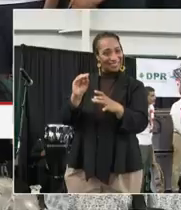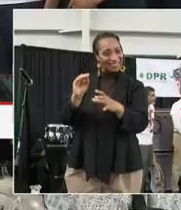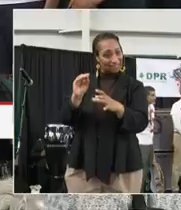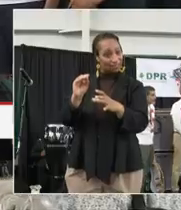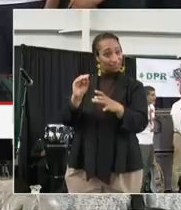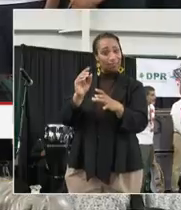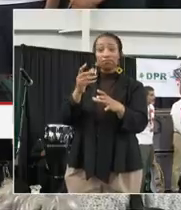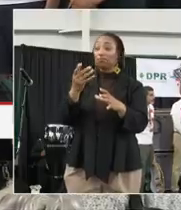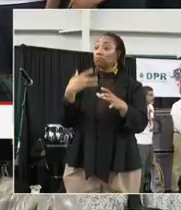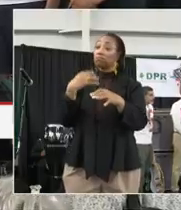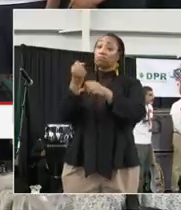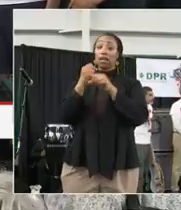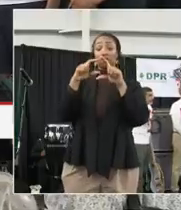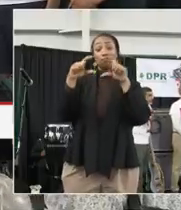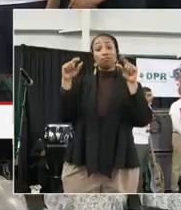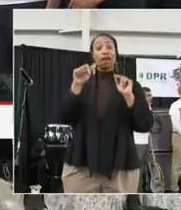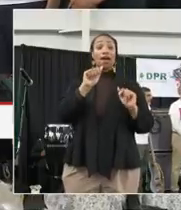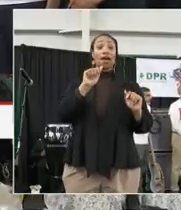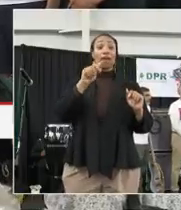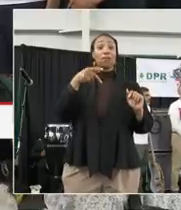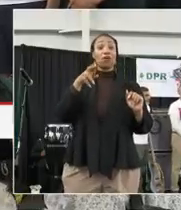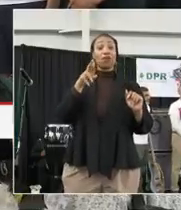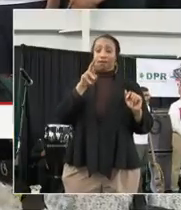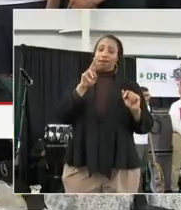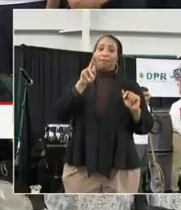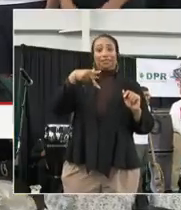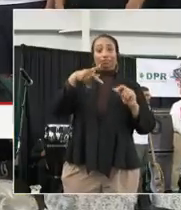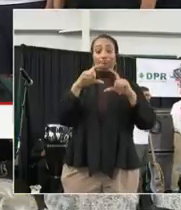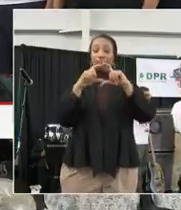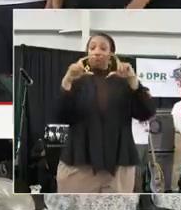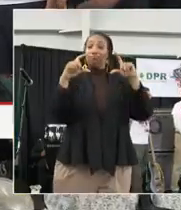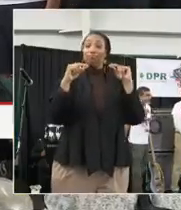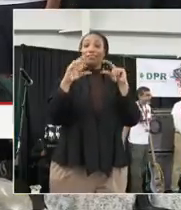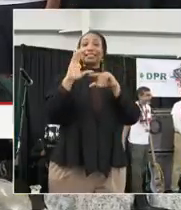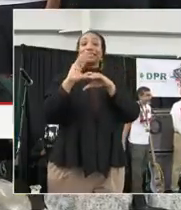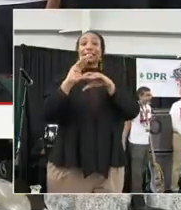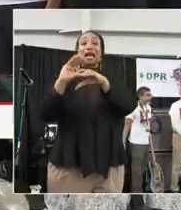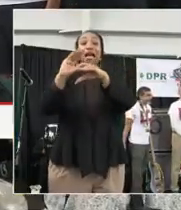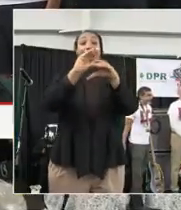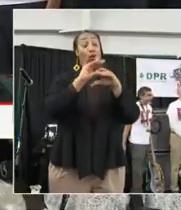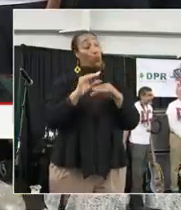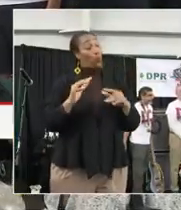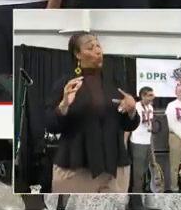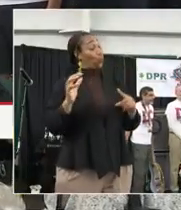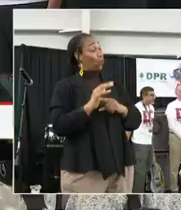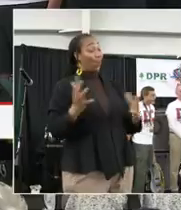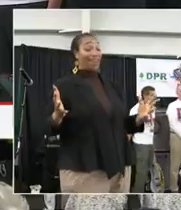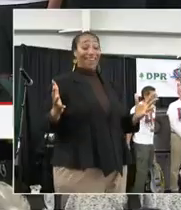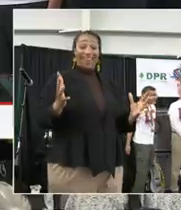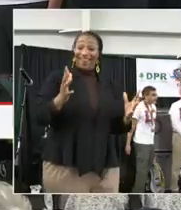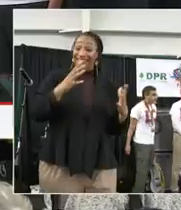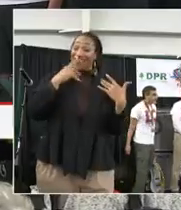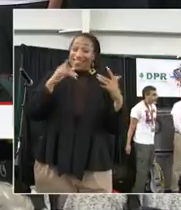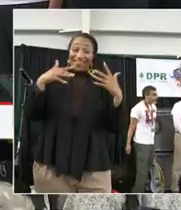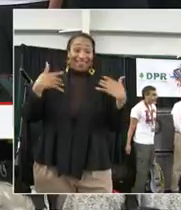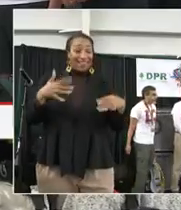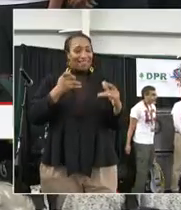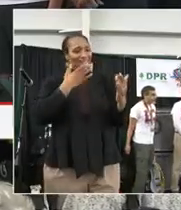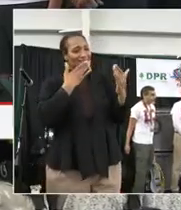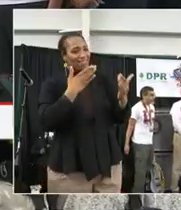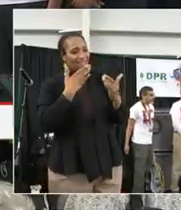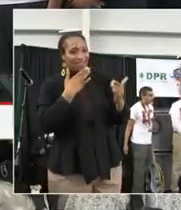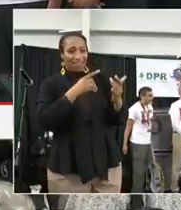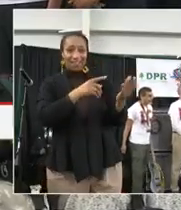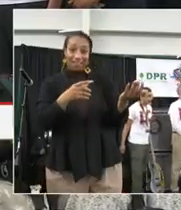Bowser. Y'all know when you from D.C., you say Muriel Bowser, right? Because Muriel Bowser had the vision to create